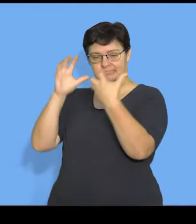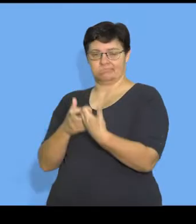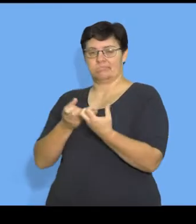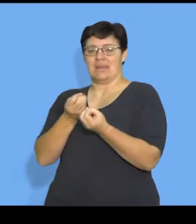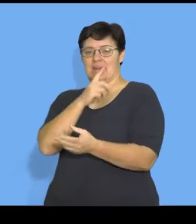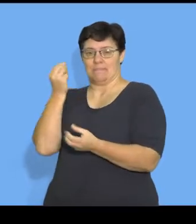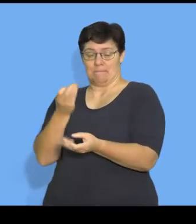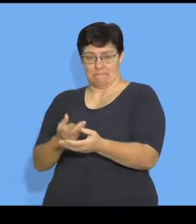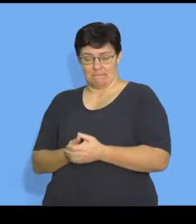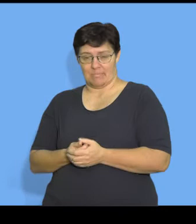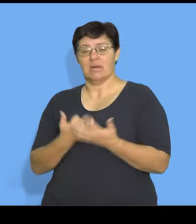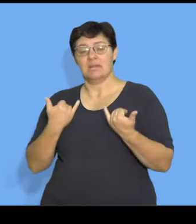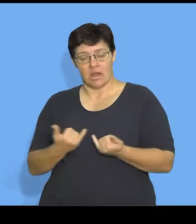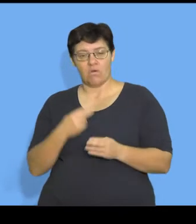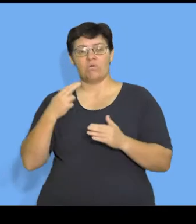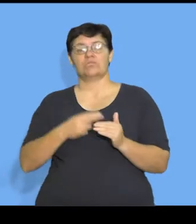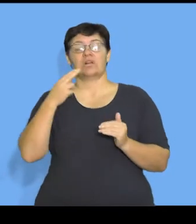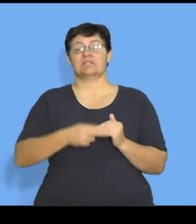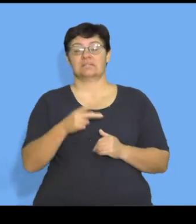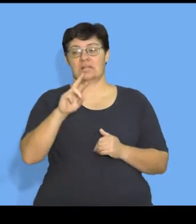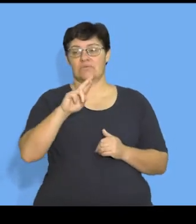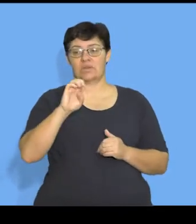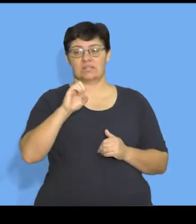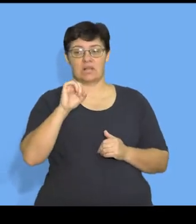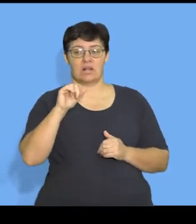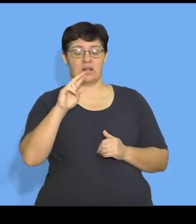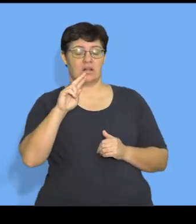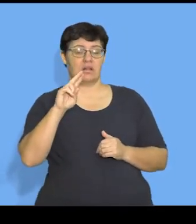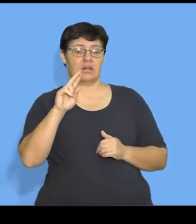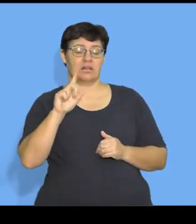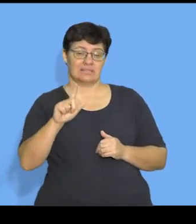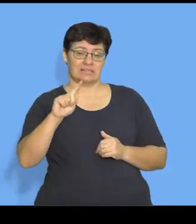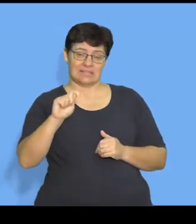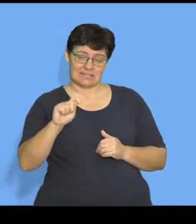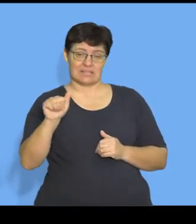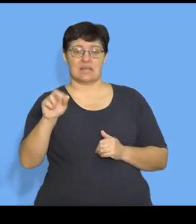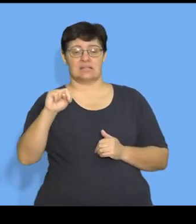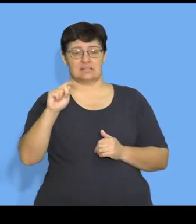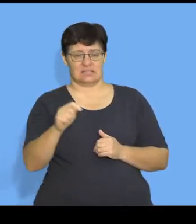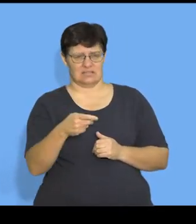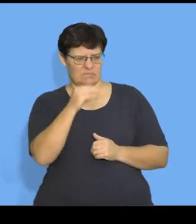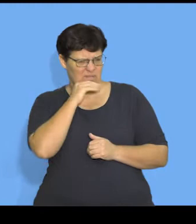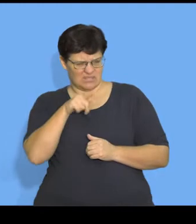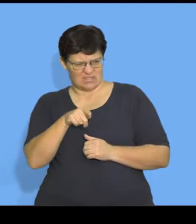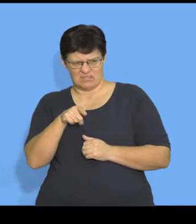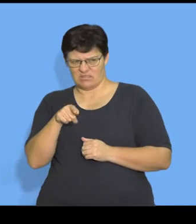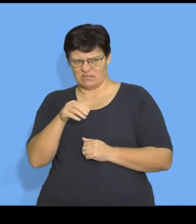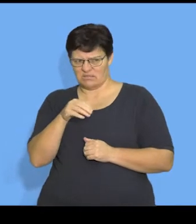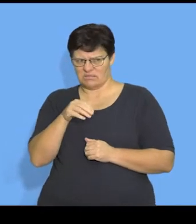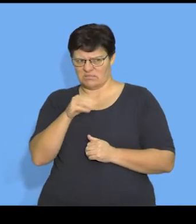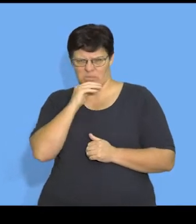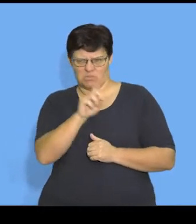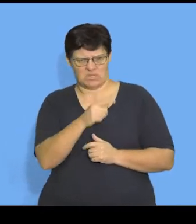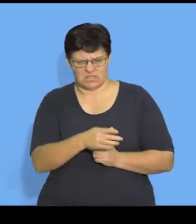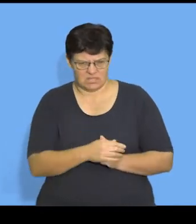we have to get to what the resultant is. So we're going to need to define what we mean by a resultant, and the